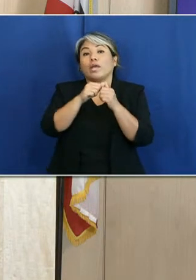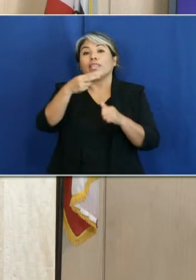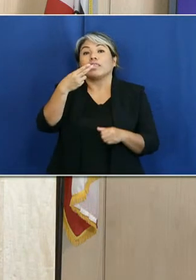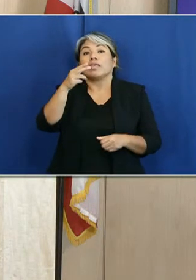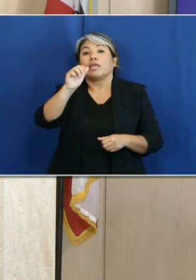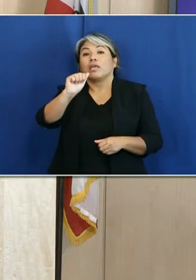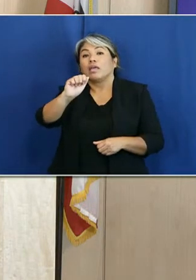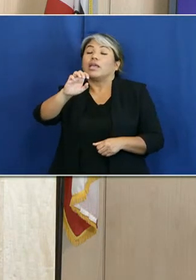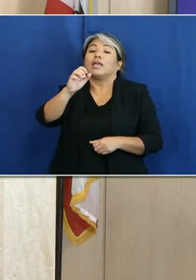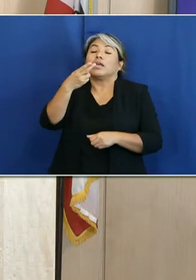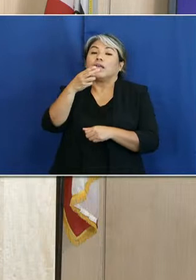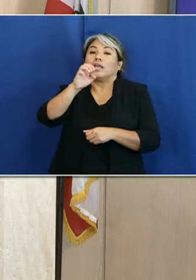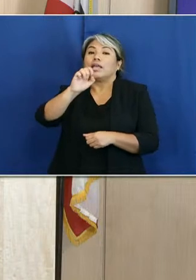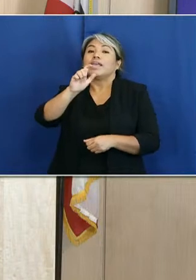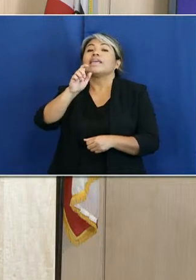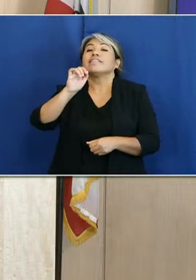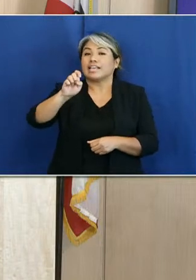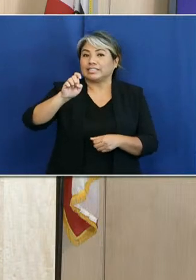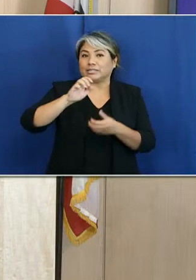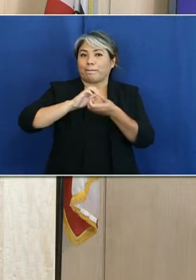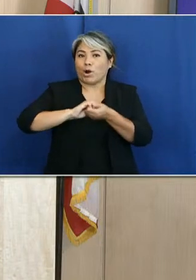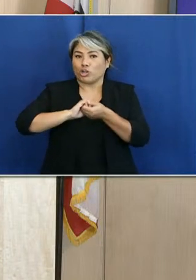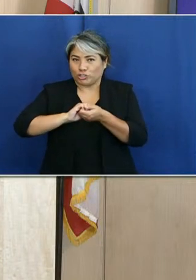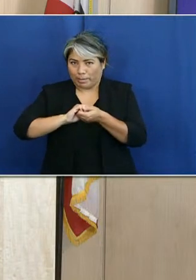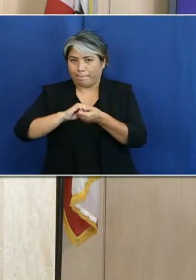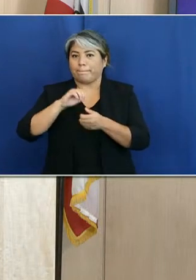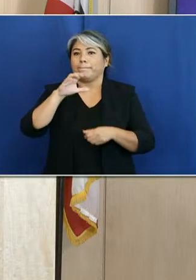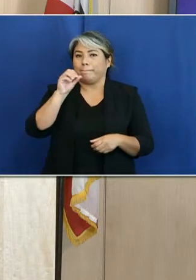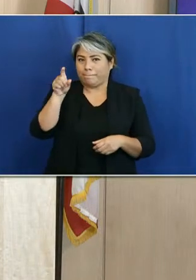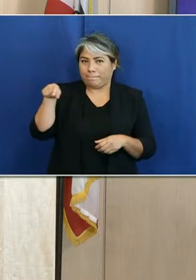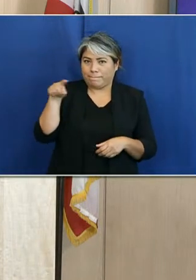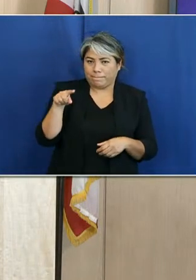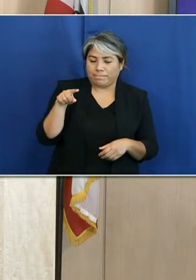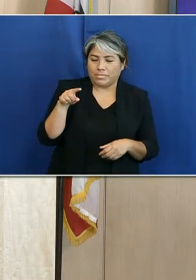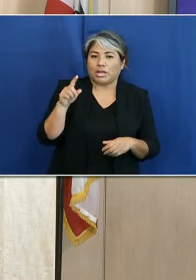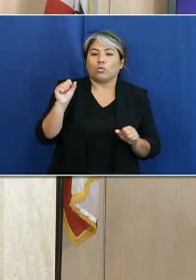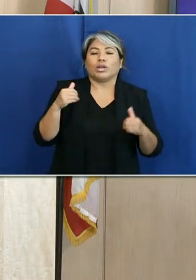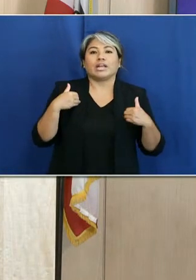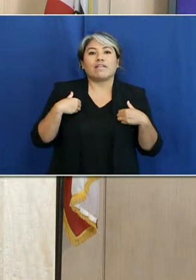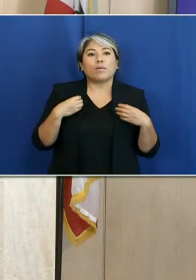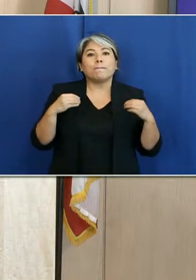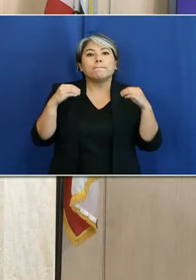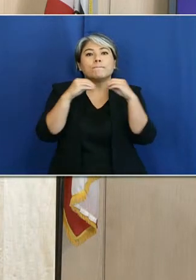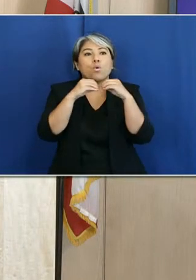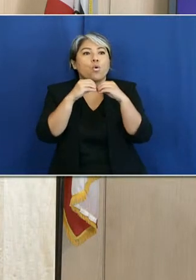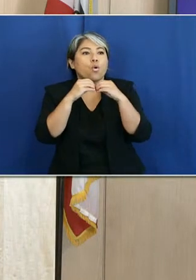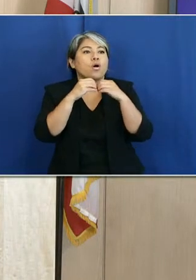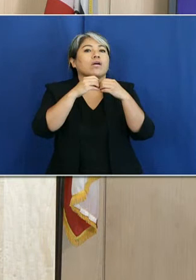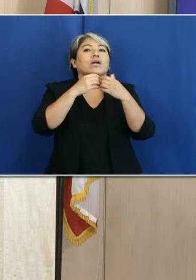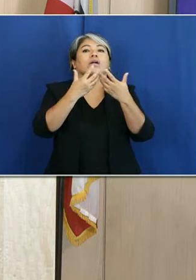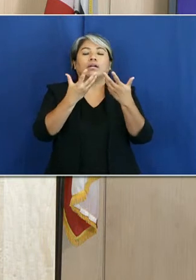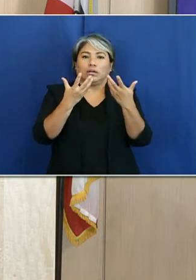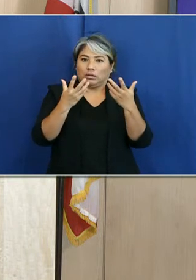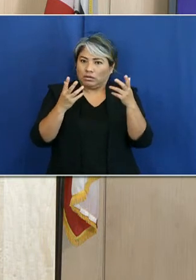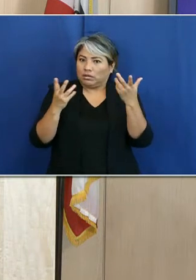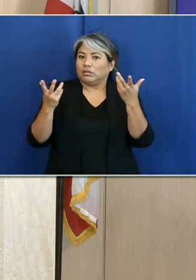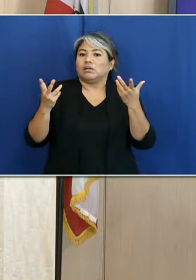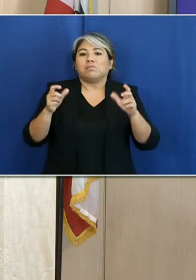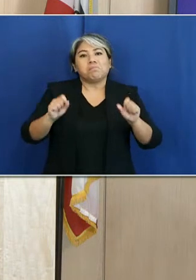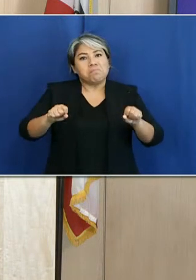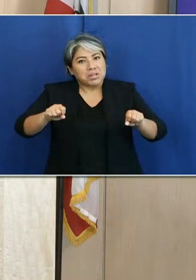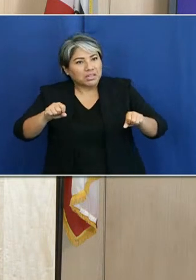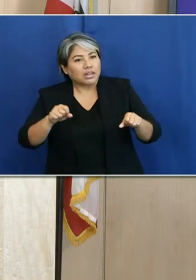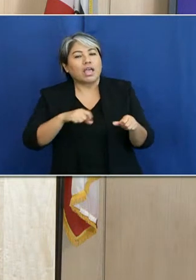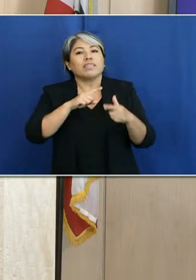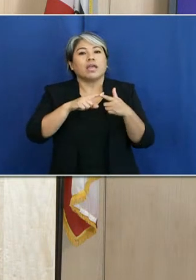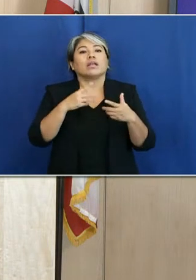Helix and developed the Helix partnership so we could have increased capacity as well as increased